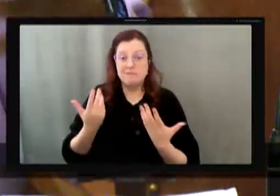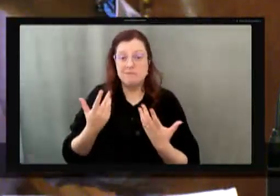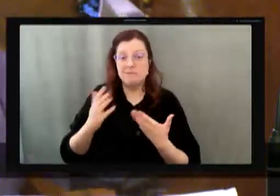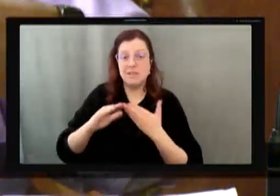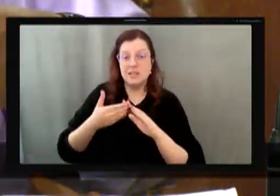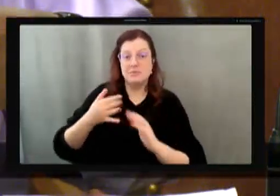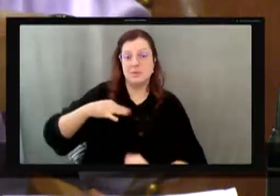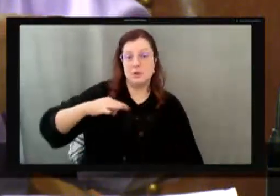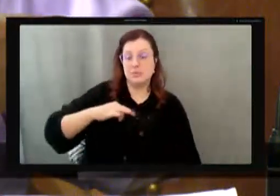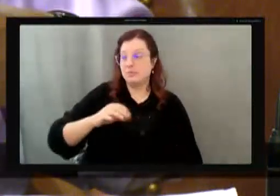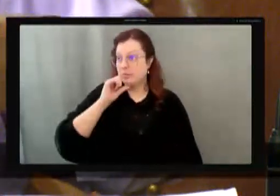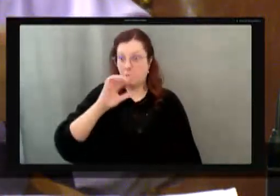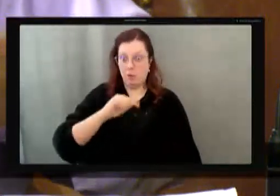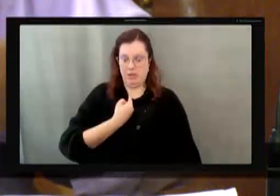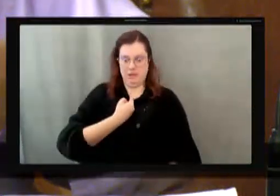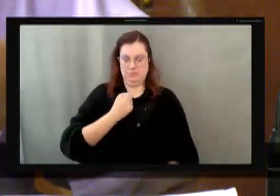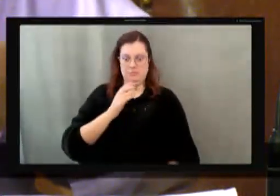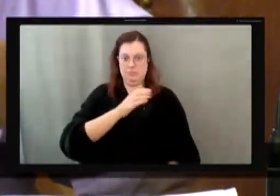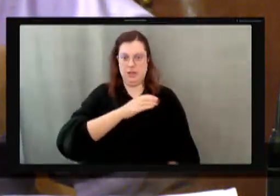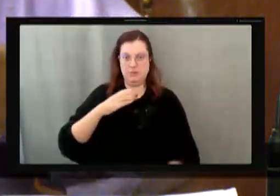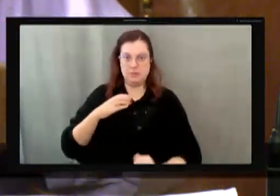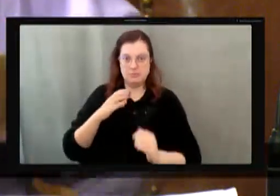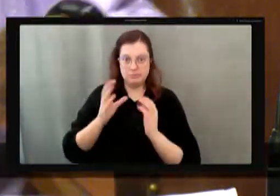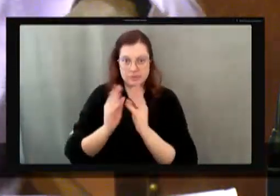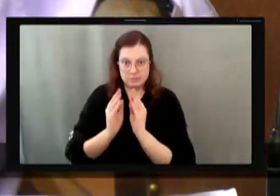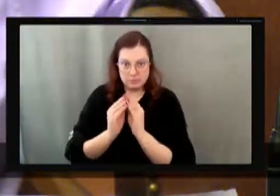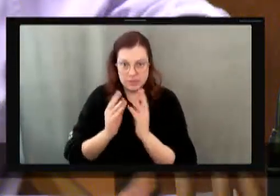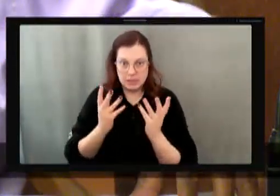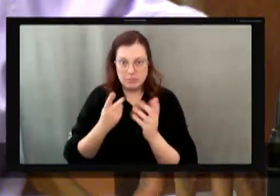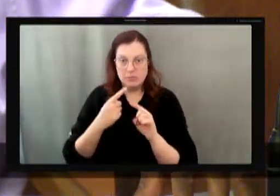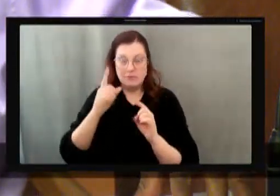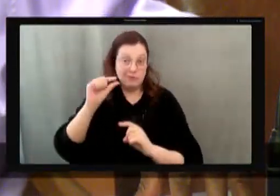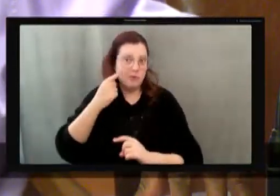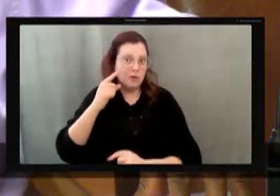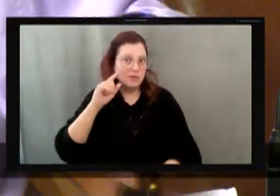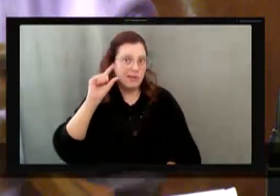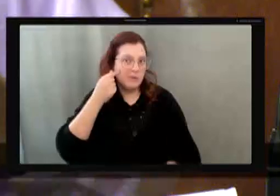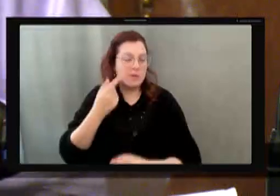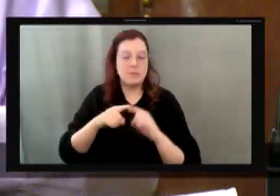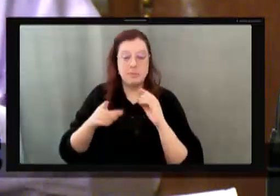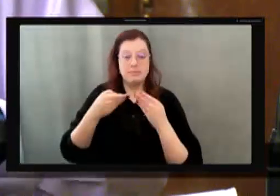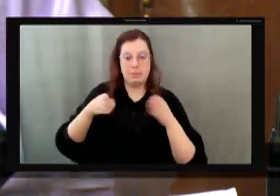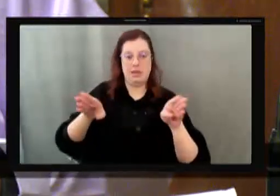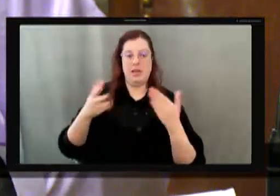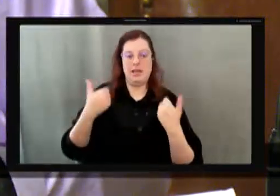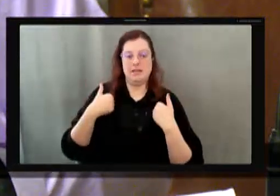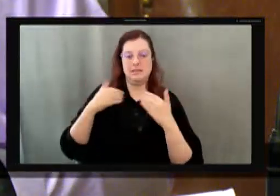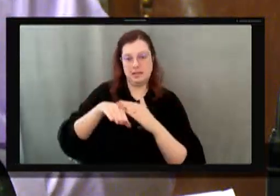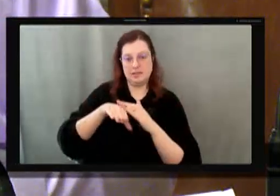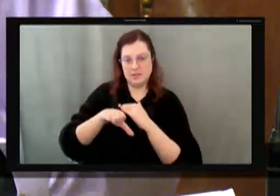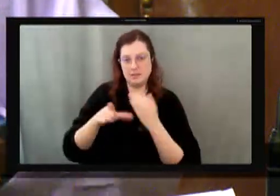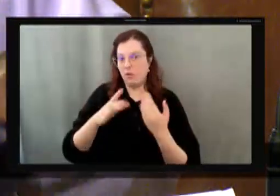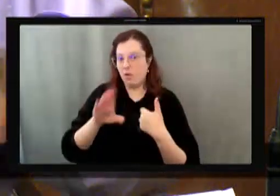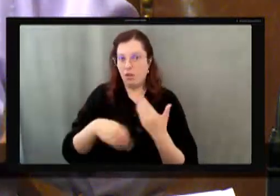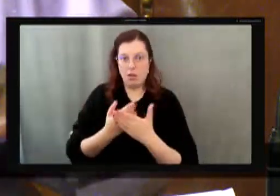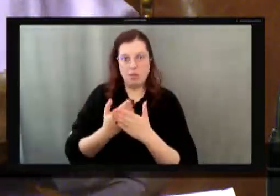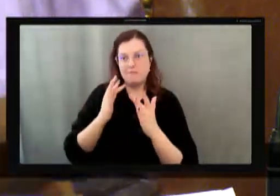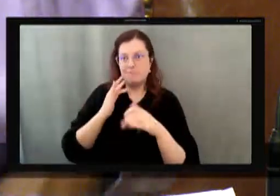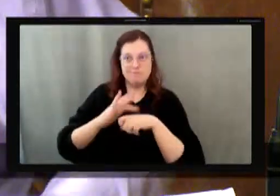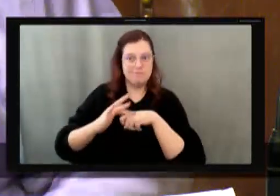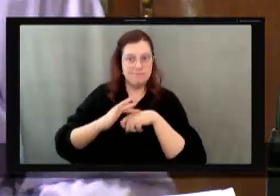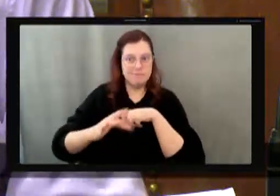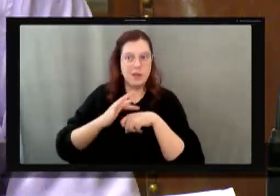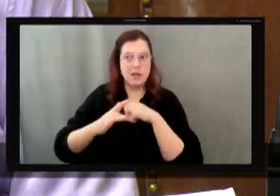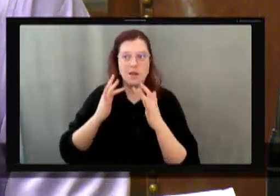residents, not just us as internal people for government, but they have access to that as well. So that information is now available for